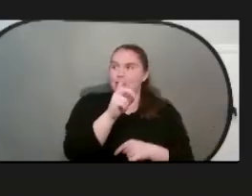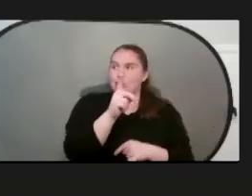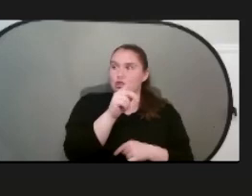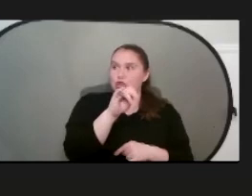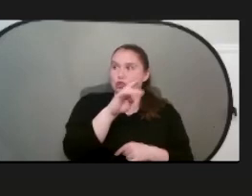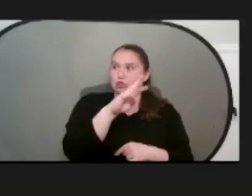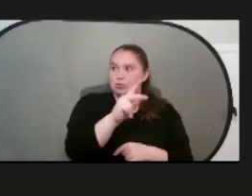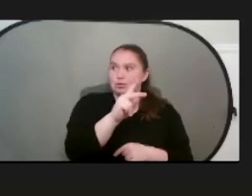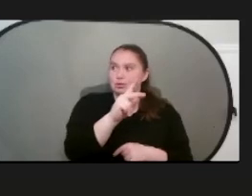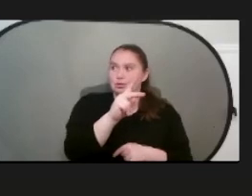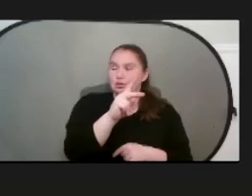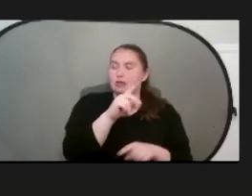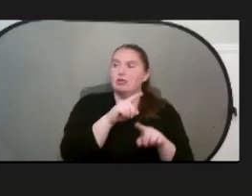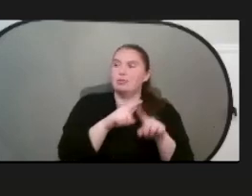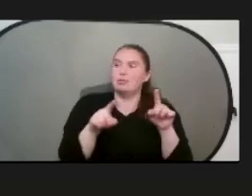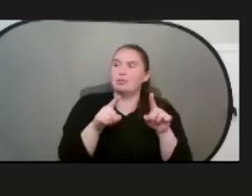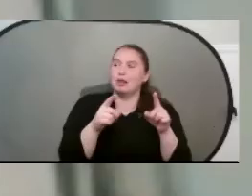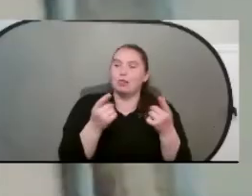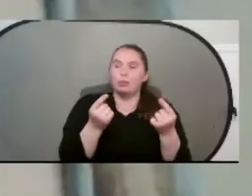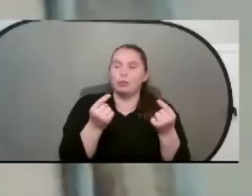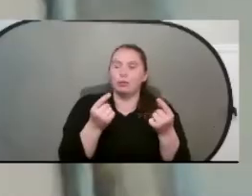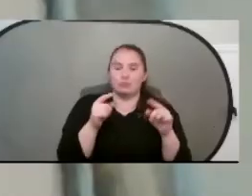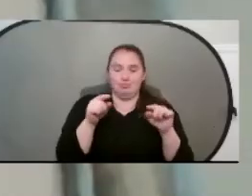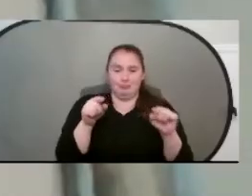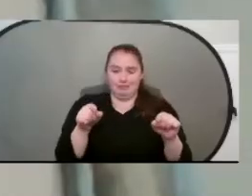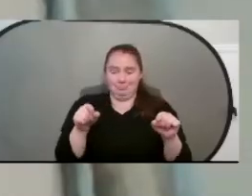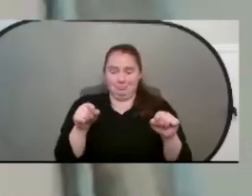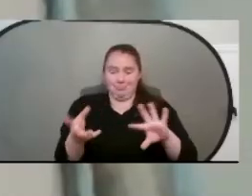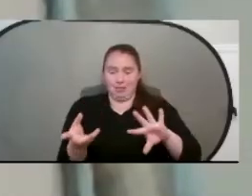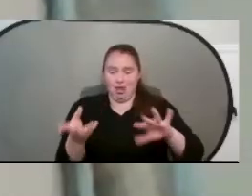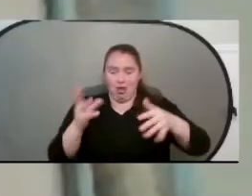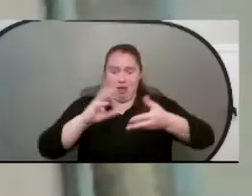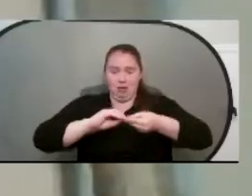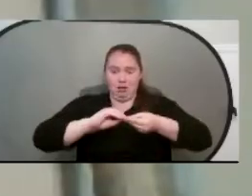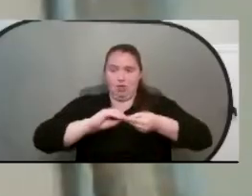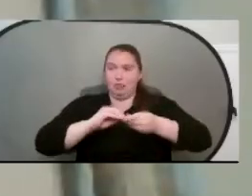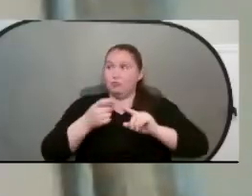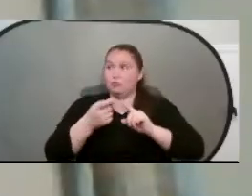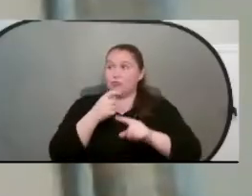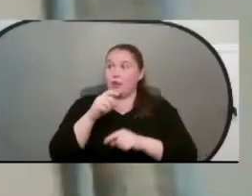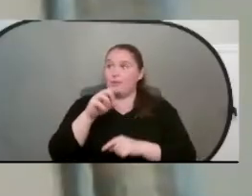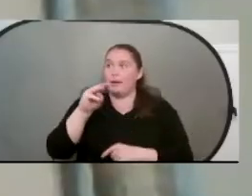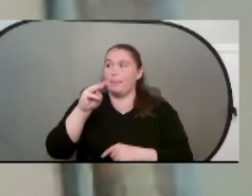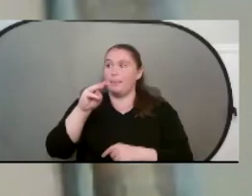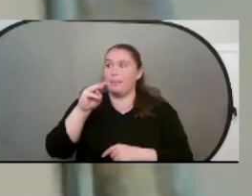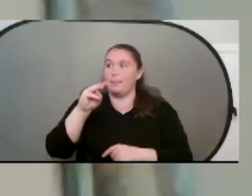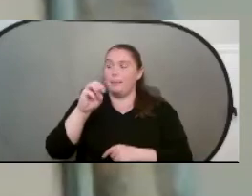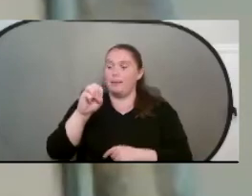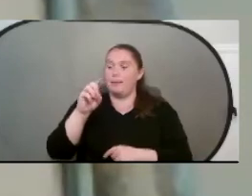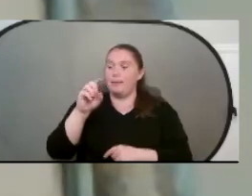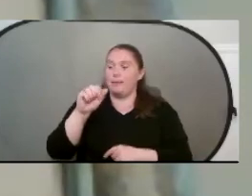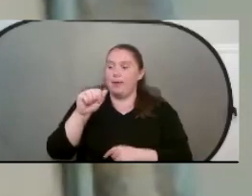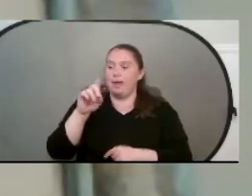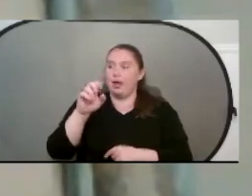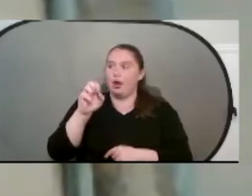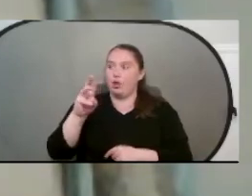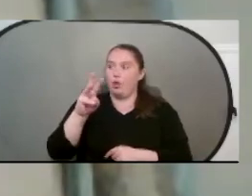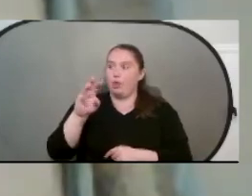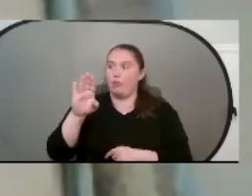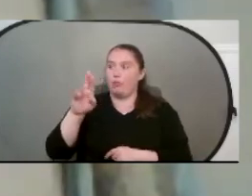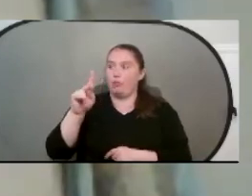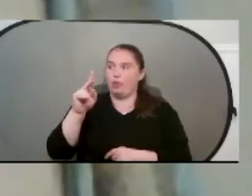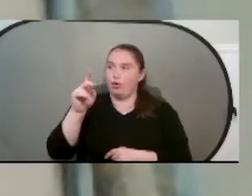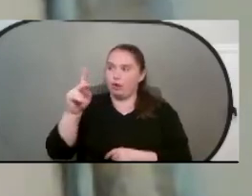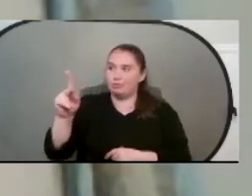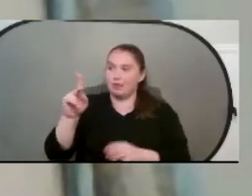Whenever we, consolidated, remember we got the ones from Meadowbrook. So then that pushed those kids over